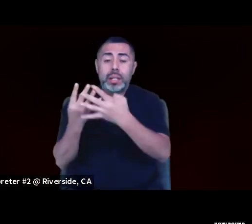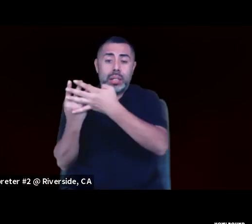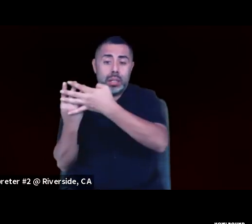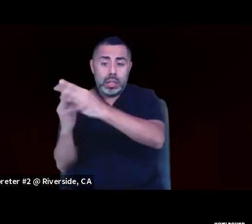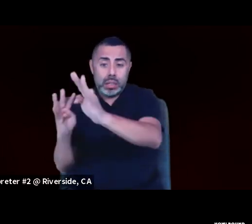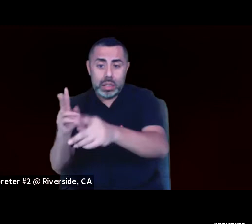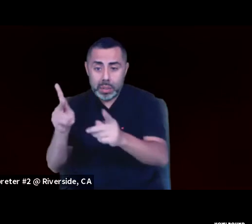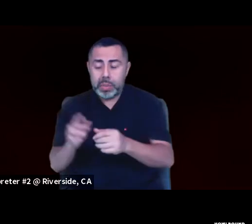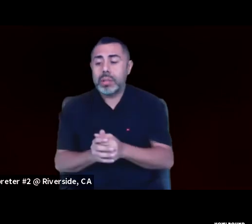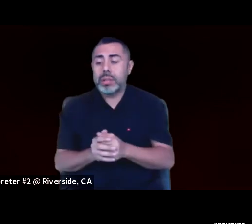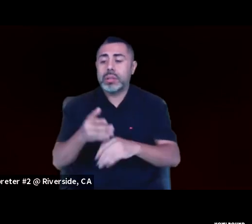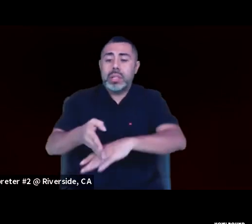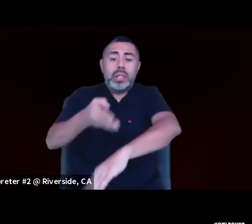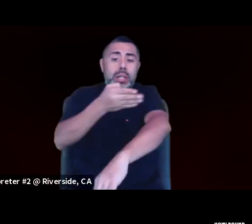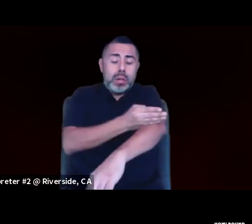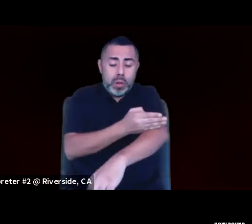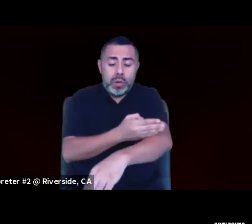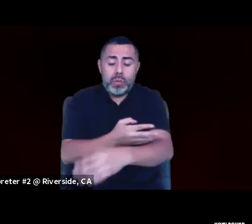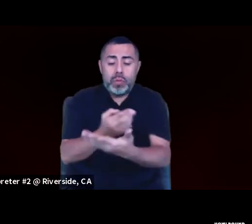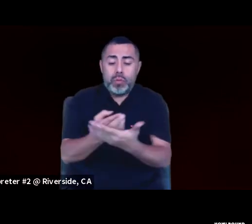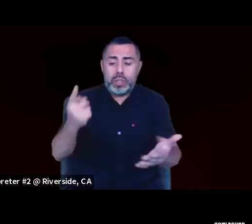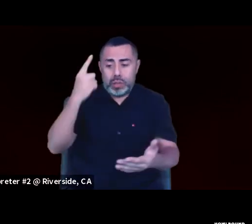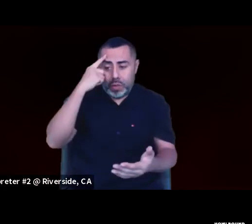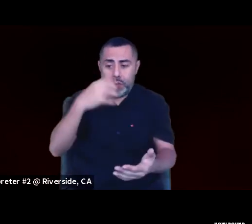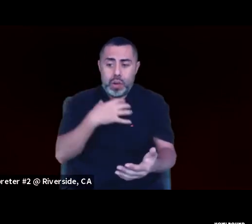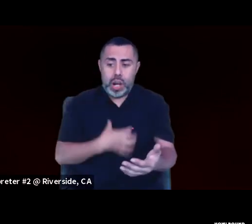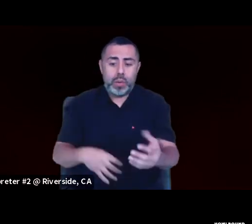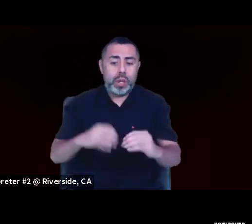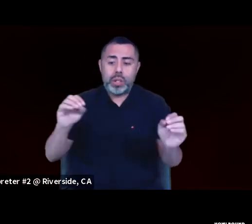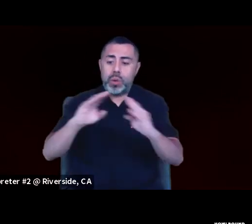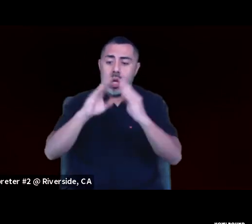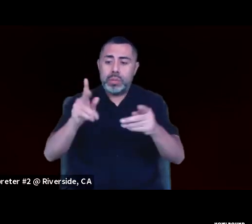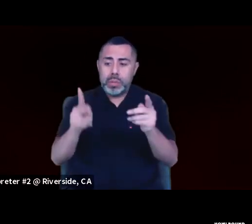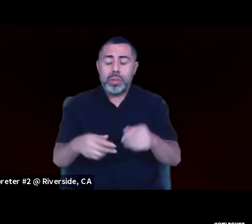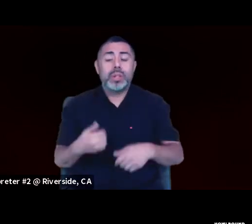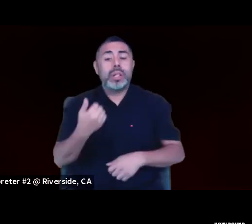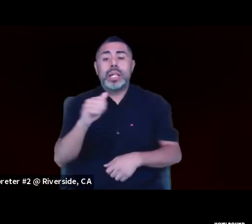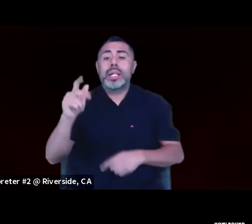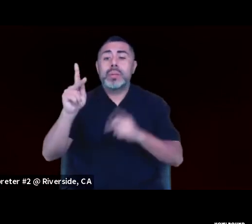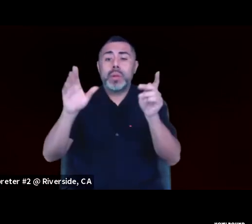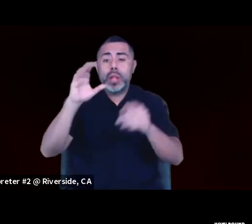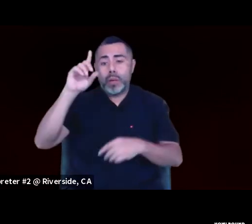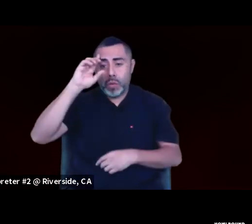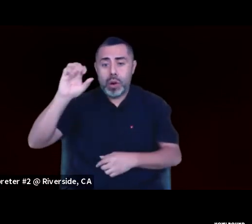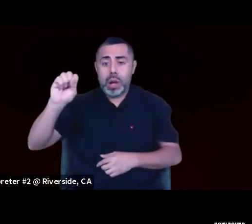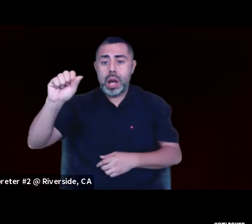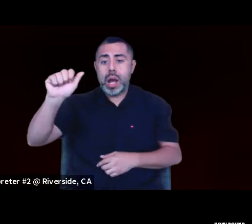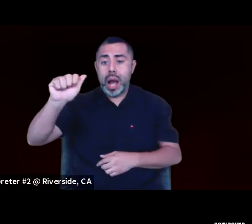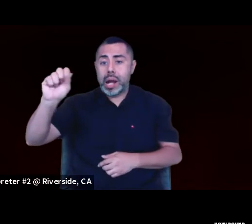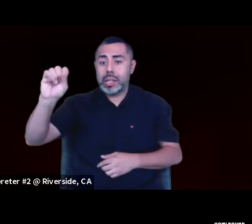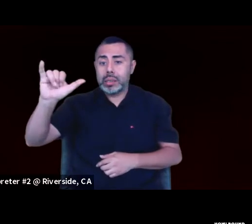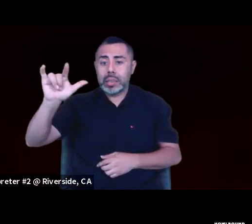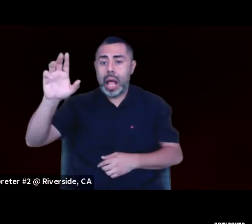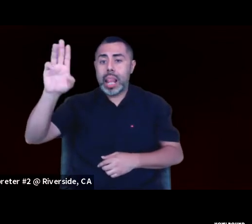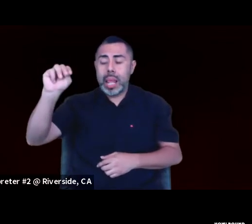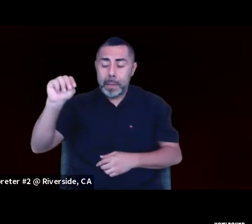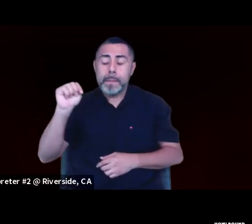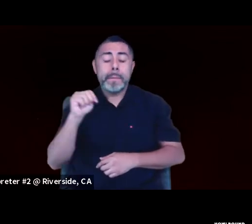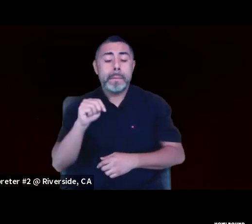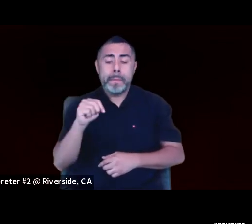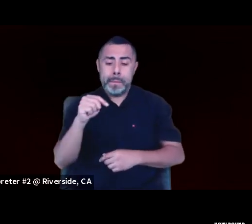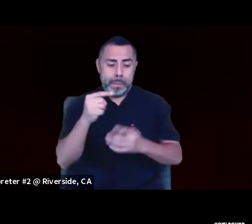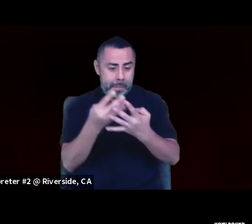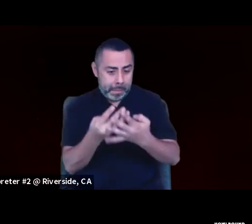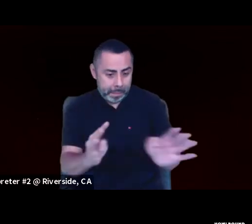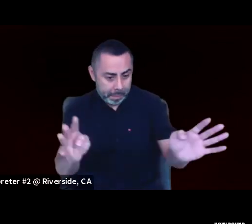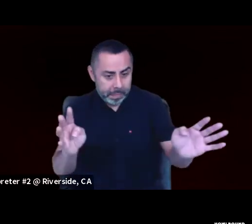homeless people, freeing detained asylum seekers, student loan forgiveness, et cetera, we cannot let our government take